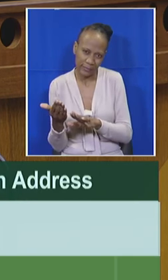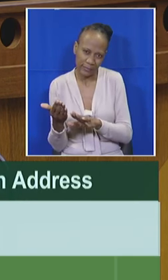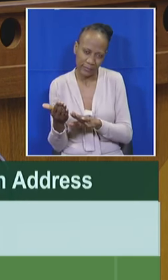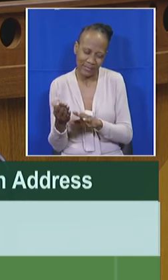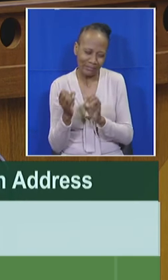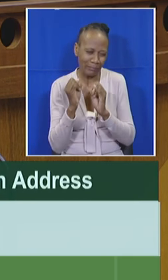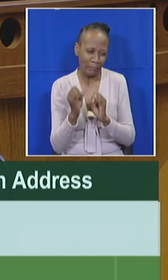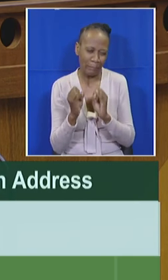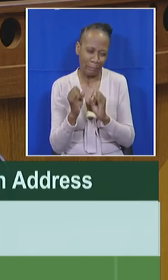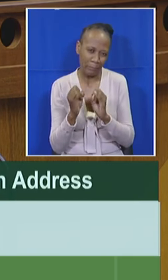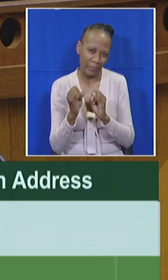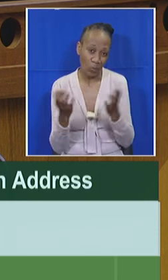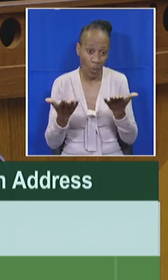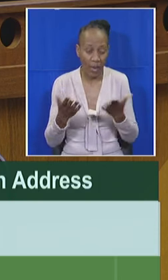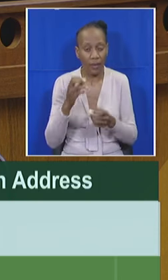tragically in Gauteng.